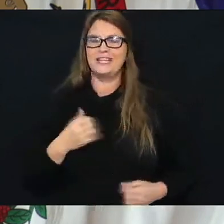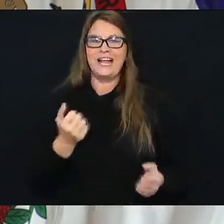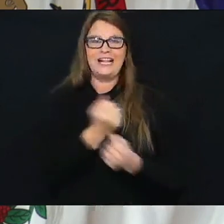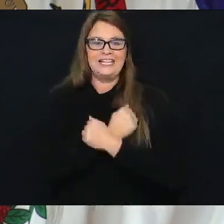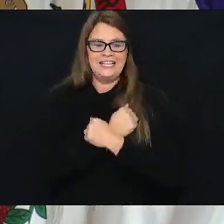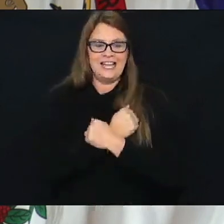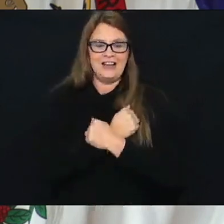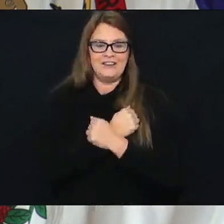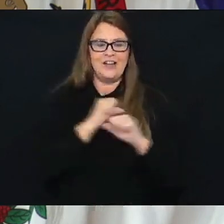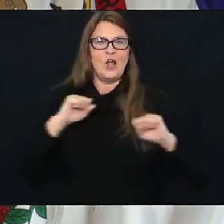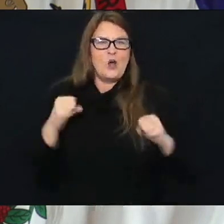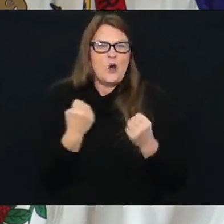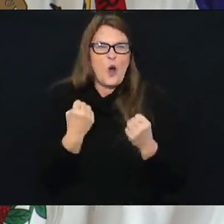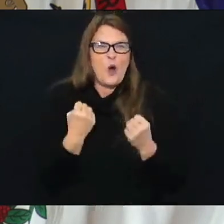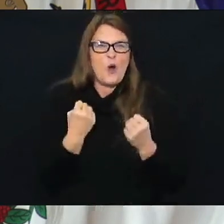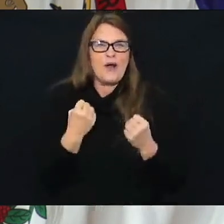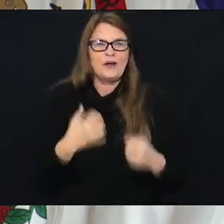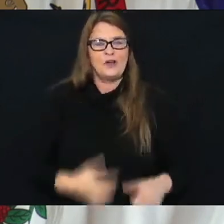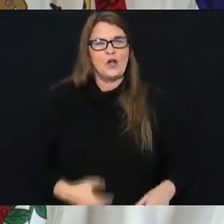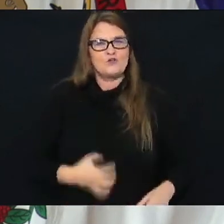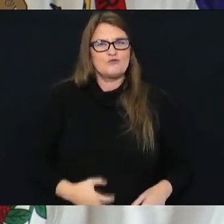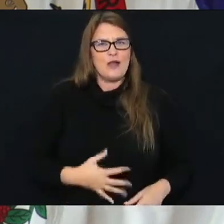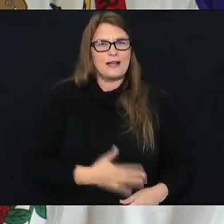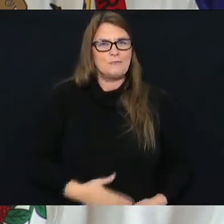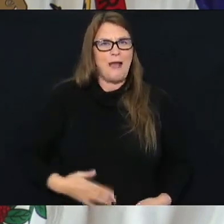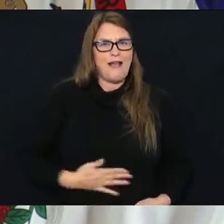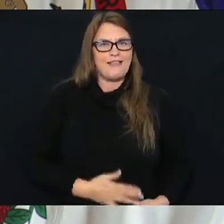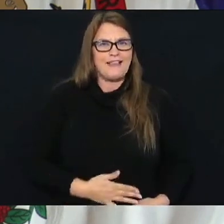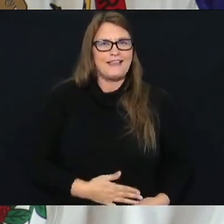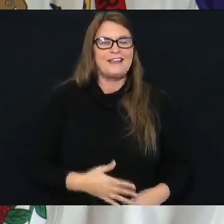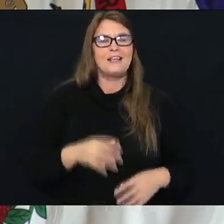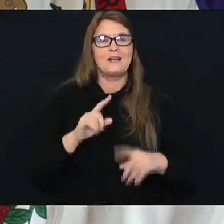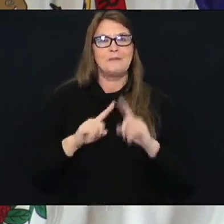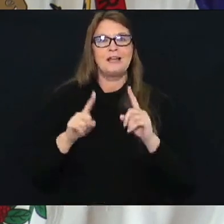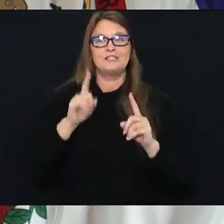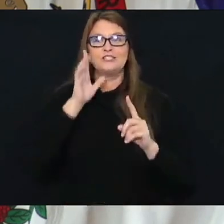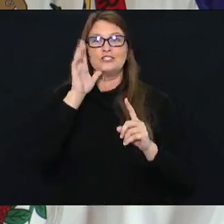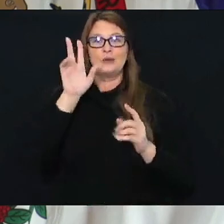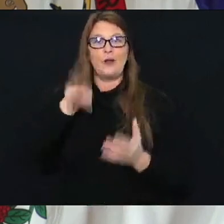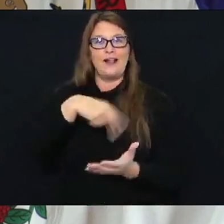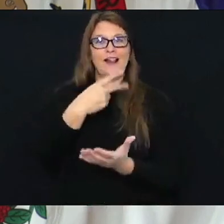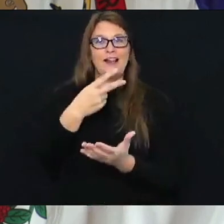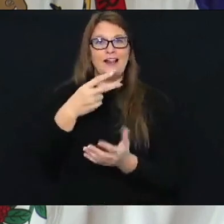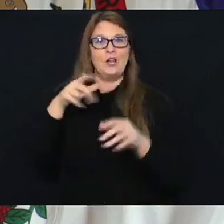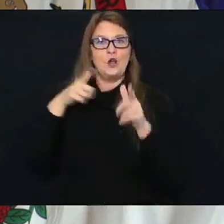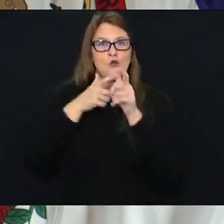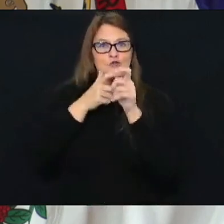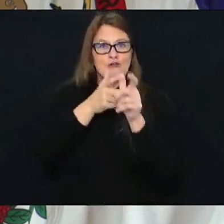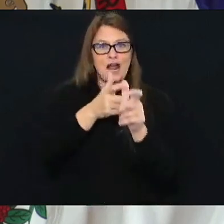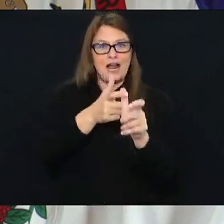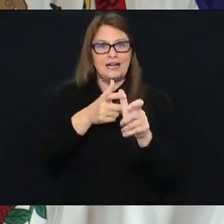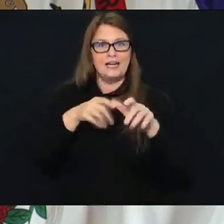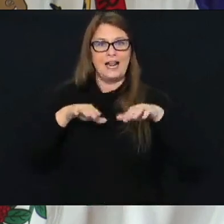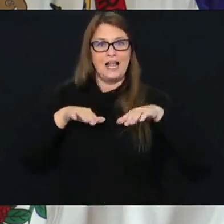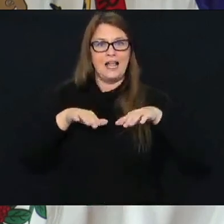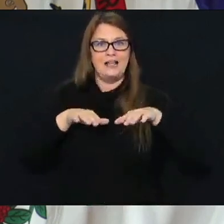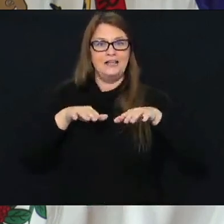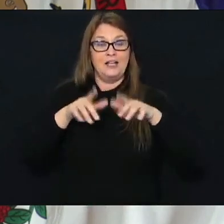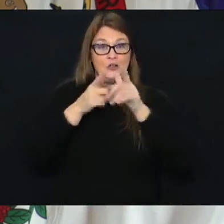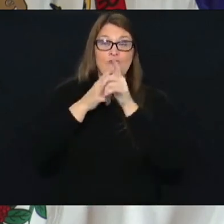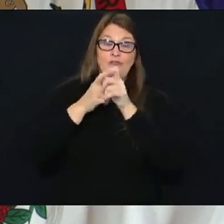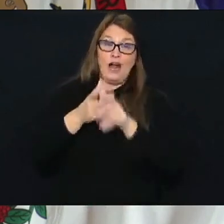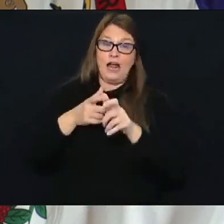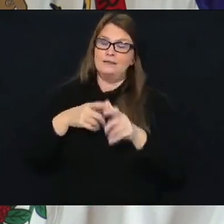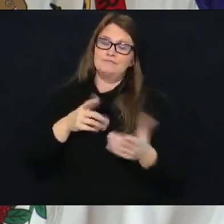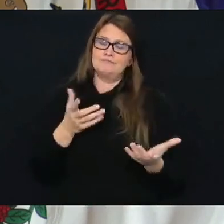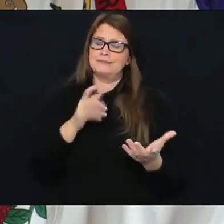loves cool or someone rubbing her belly, but she'll get up on the hill in the backyard and run. And for her, running